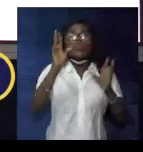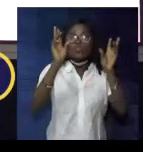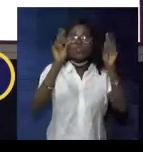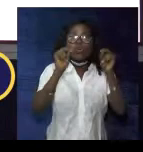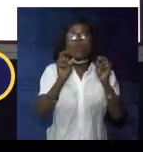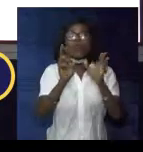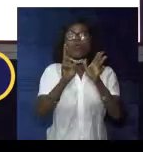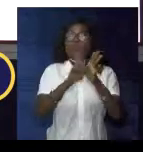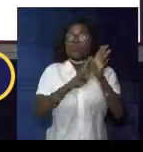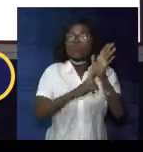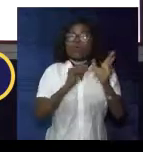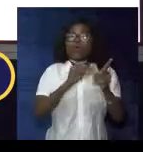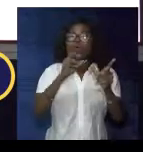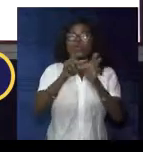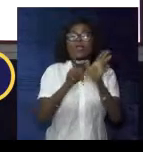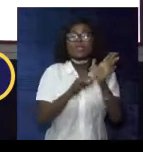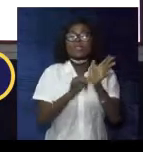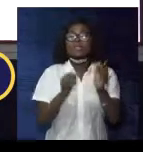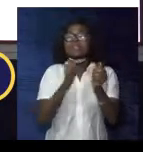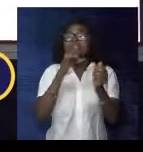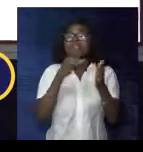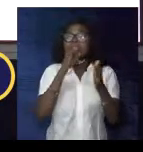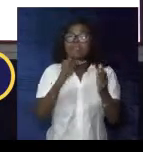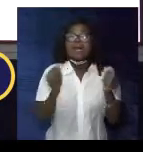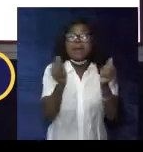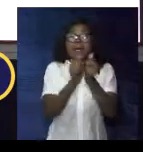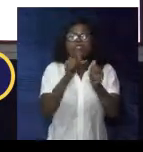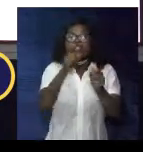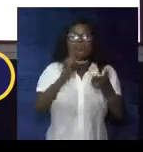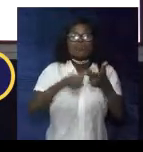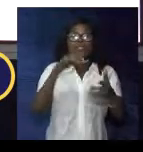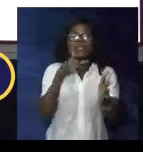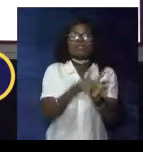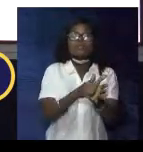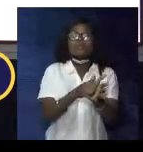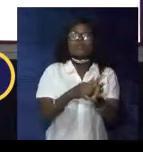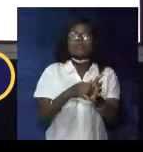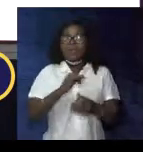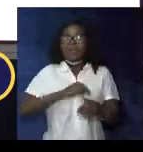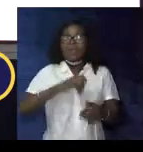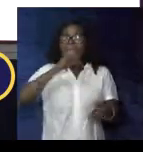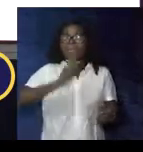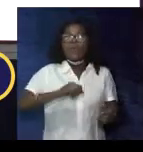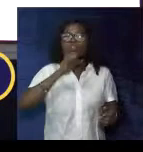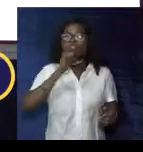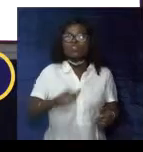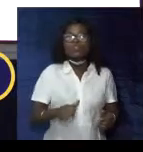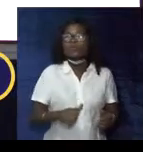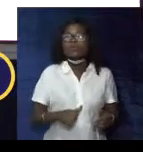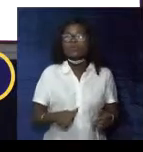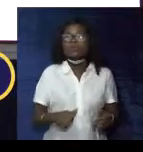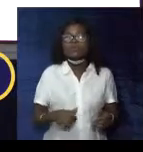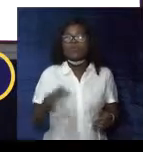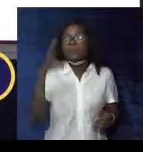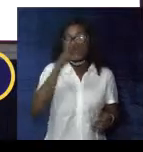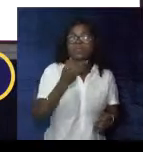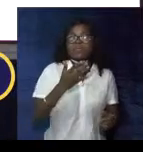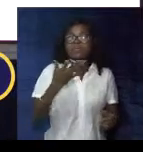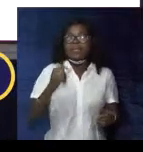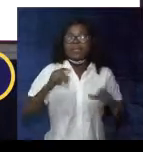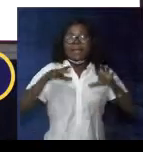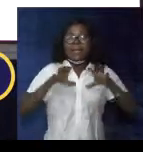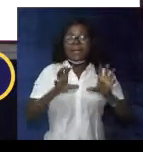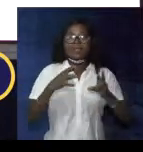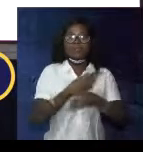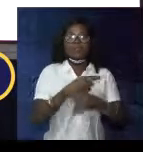that compulsory, except yourself or your daddy or your mommy. I must not miss the classroom